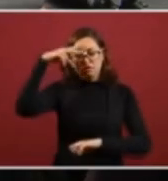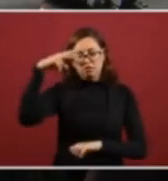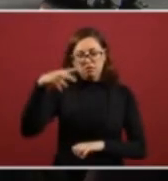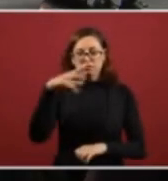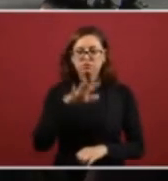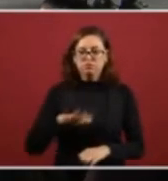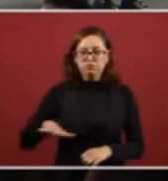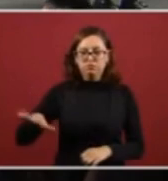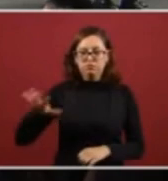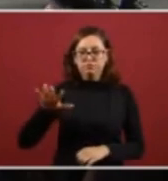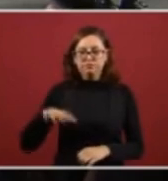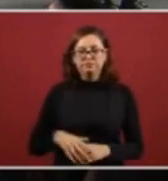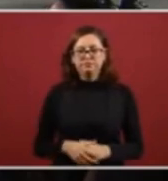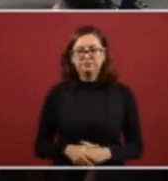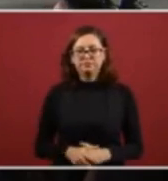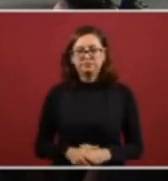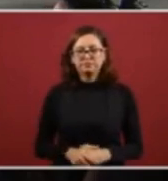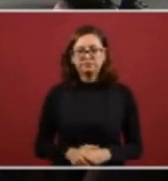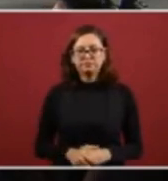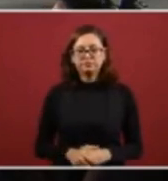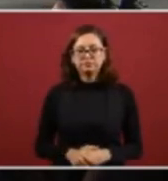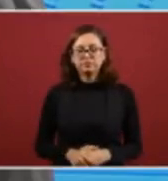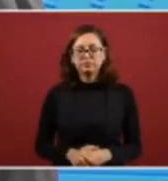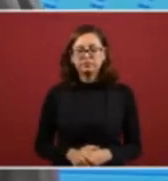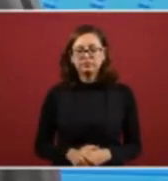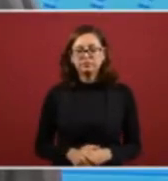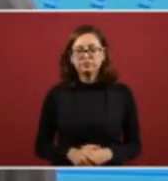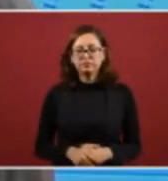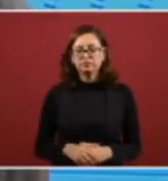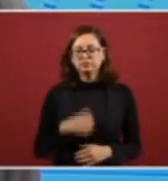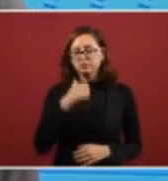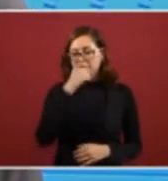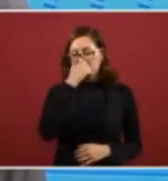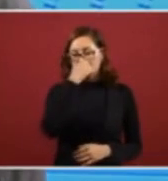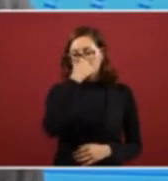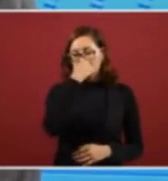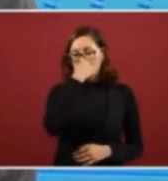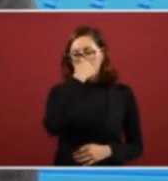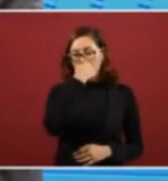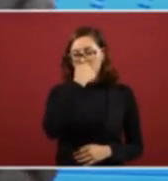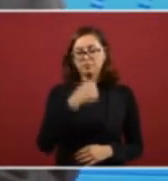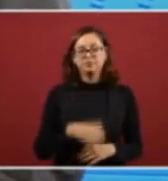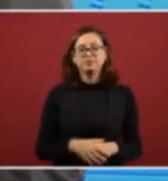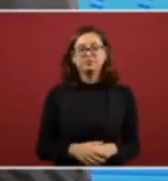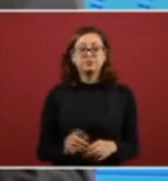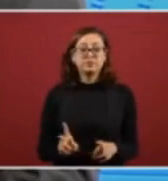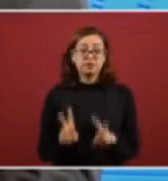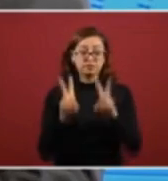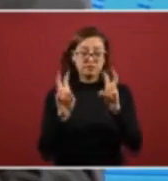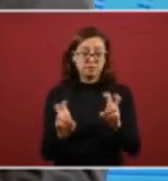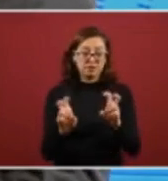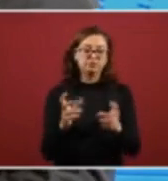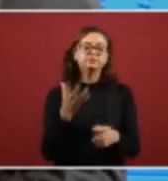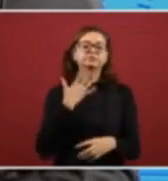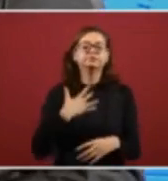provides gas to the whole area of Mexico. So this is regarding gasoline.